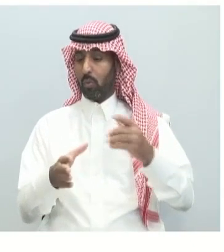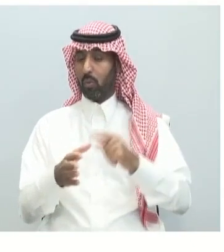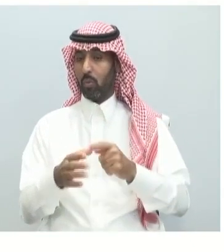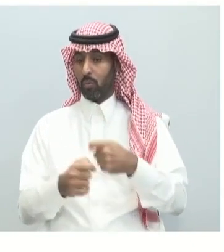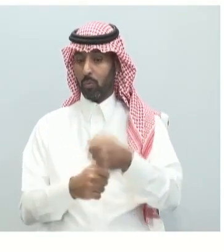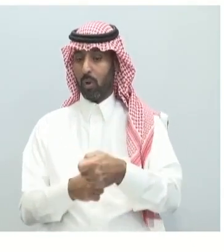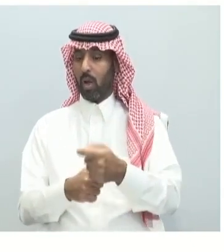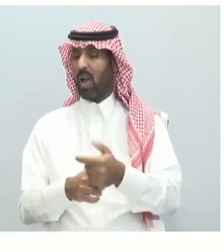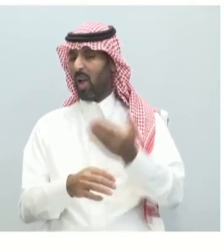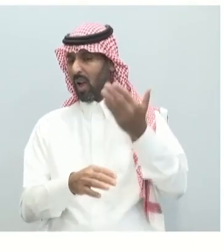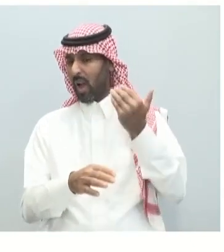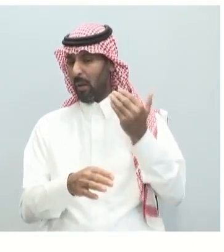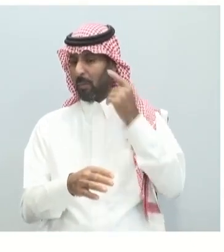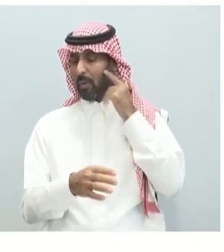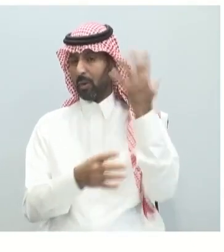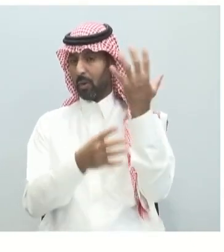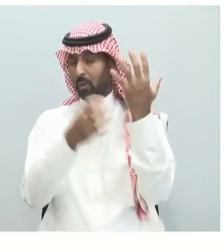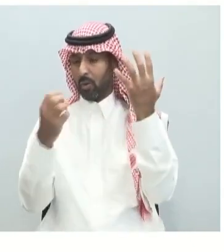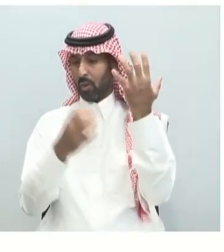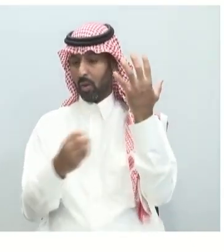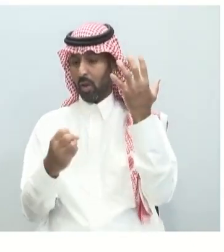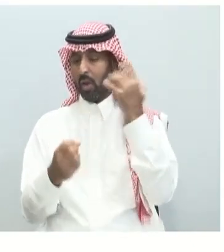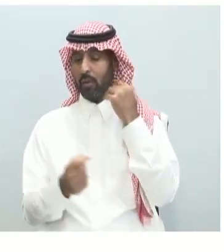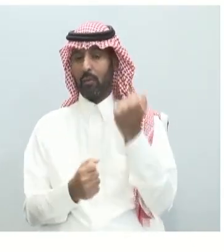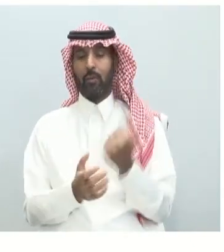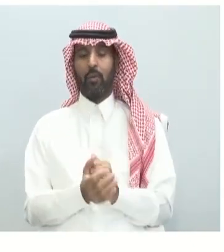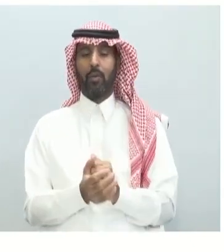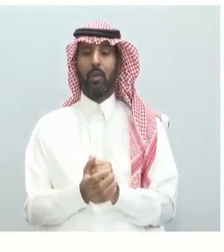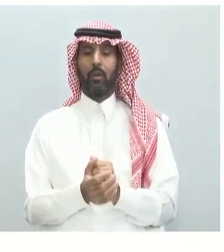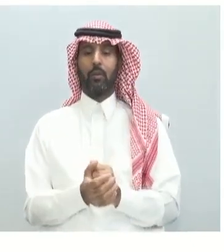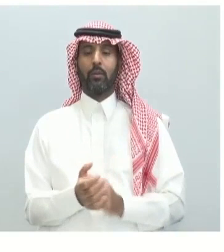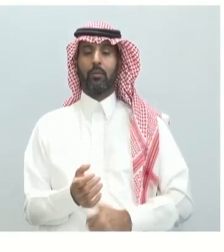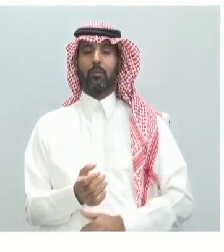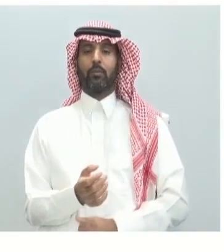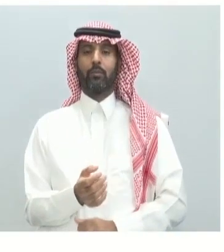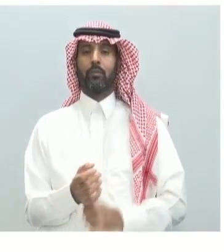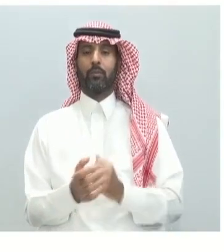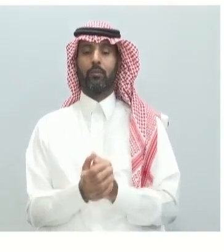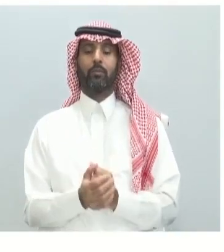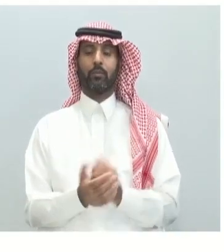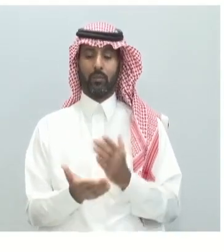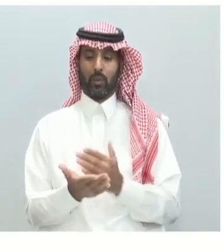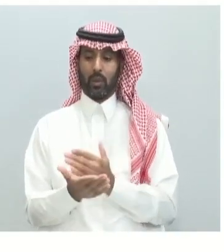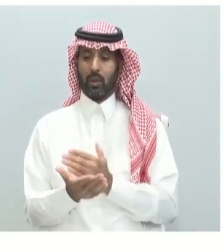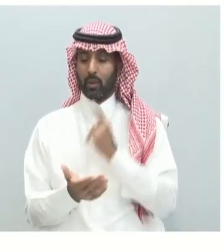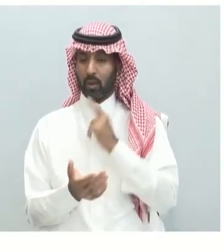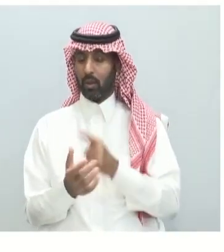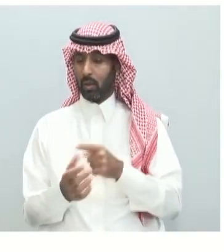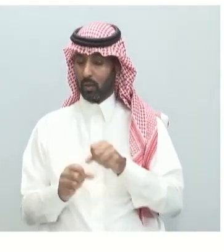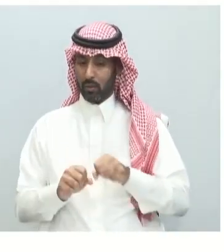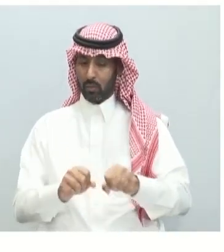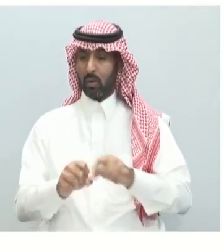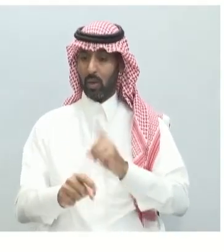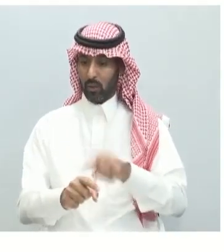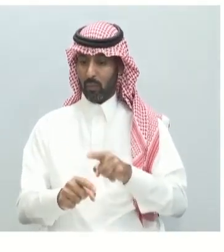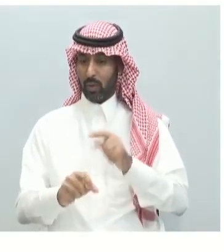week? Again, four, a share of the farm is A, vegetables that you buy at the market every